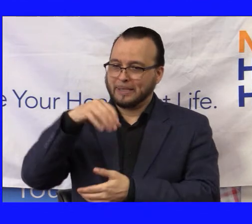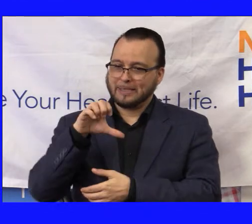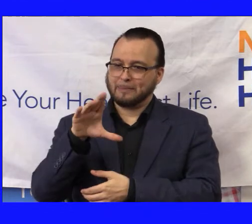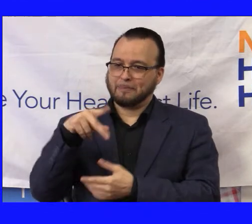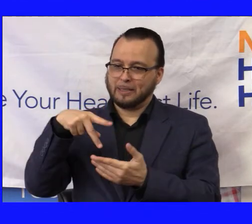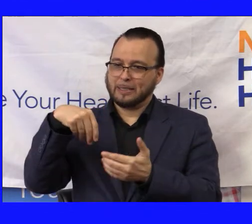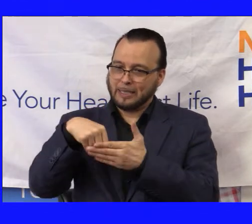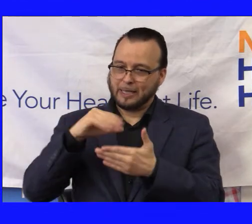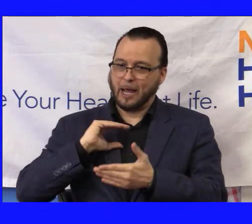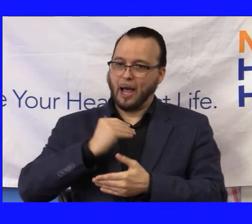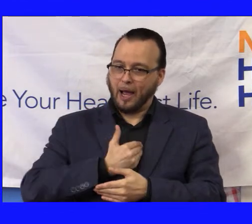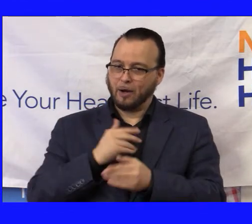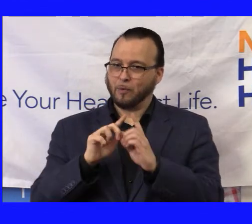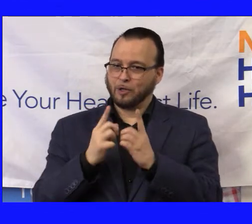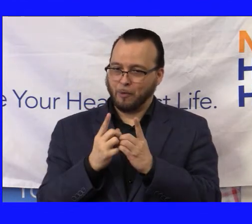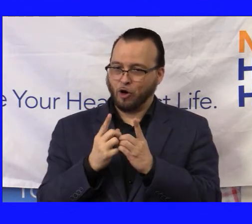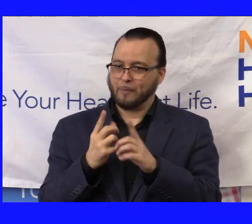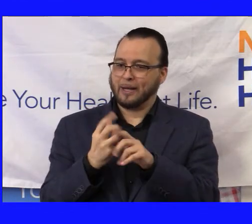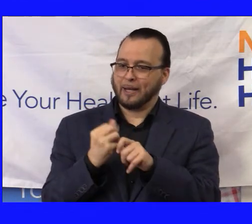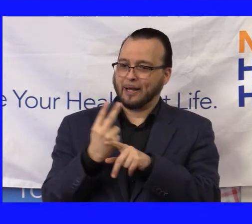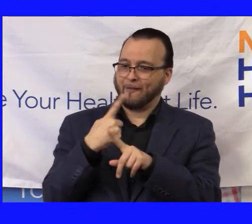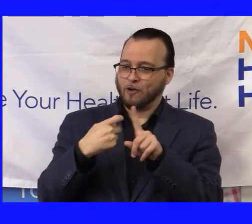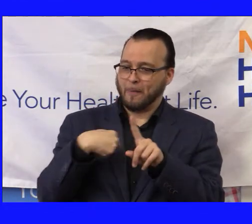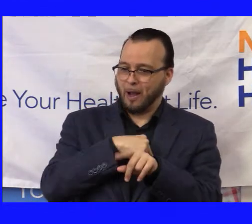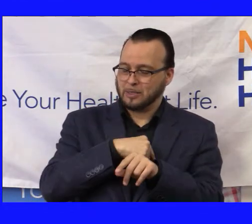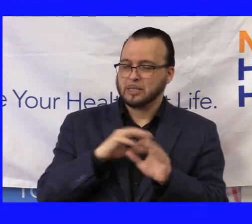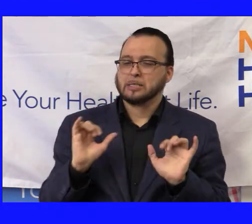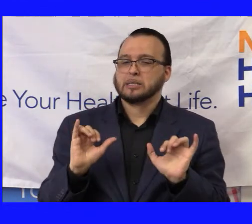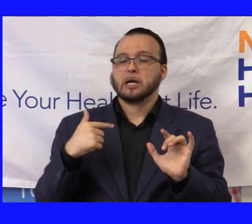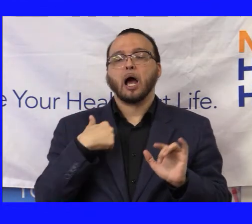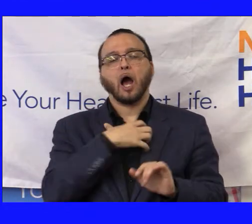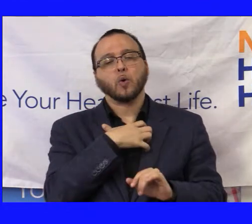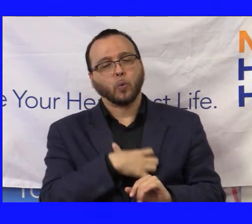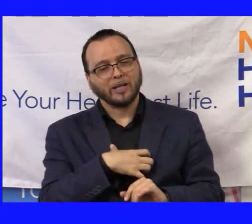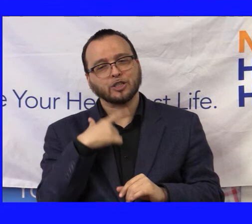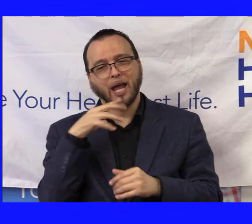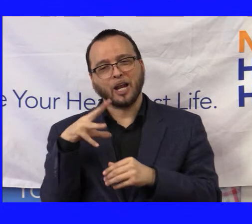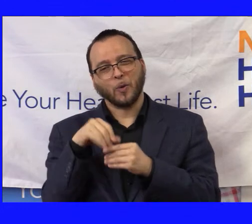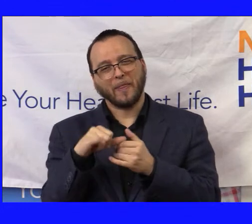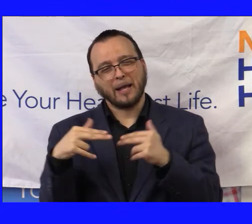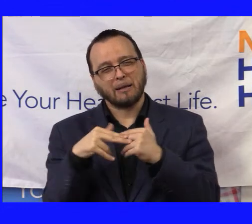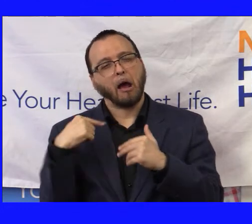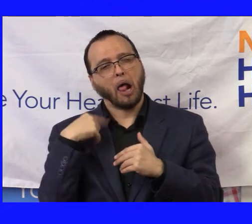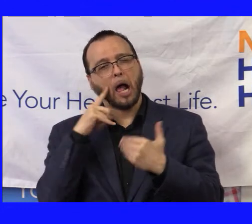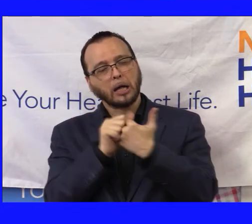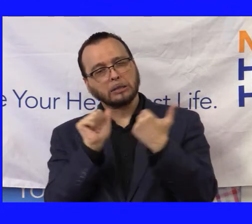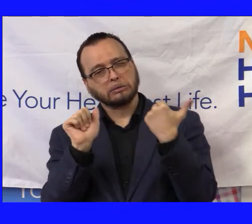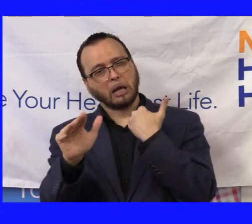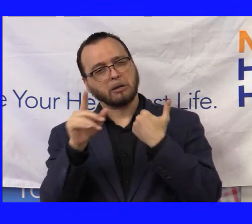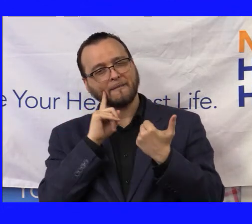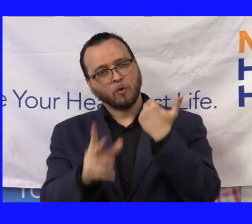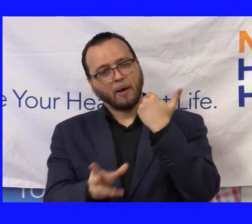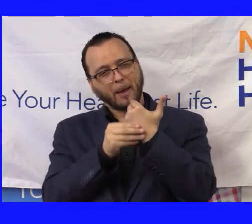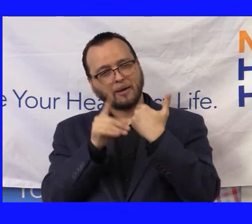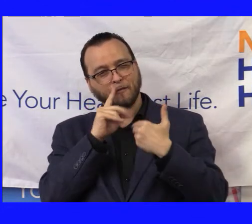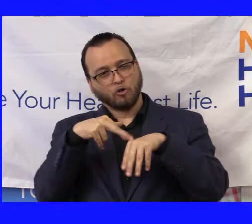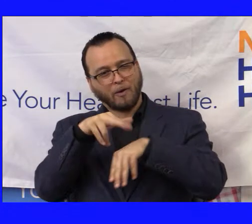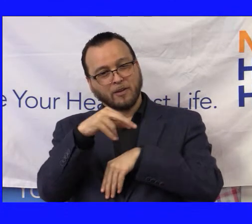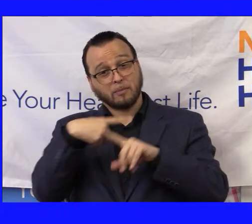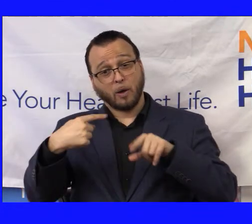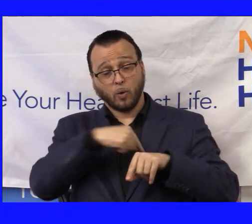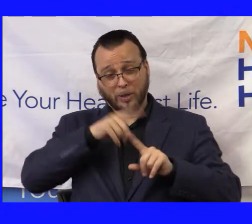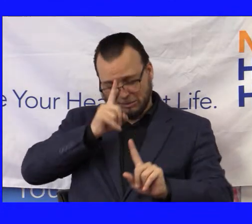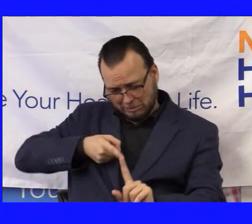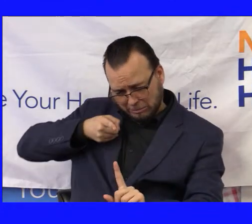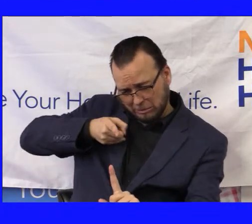departments receiving care from us? And I wish I would have included that slide. I can send it along in the appendix for reference, but we did do a drill down into our